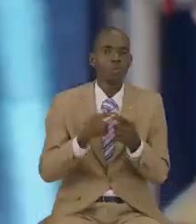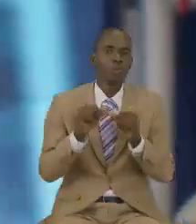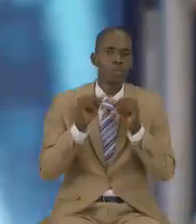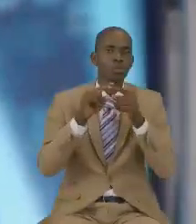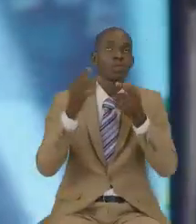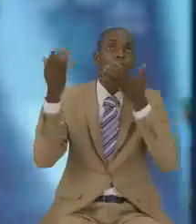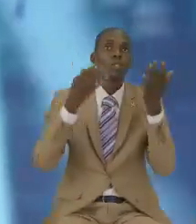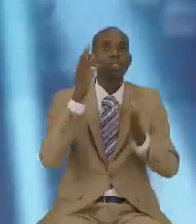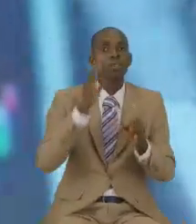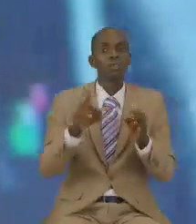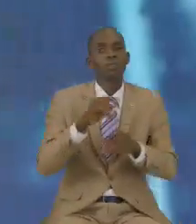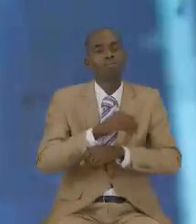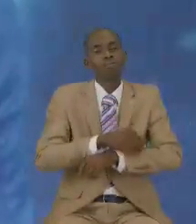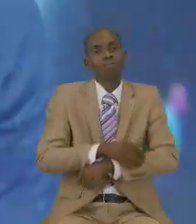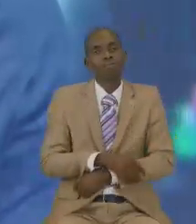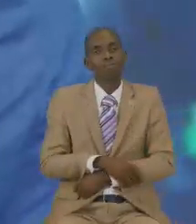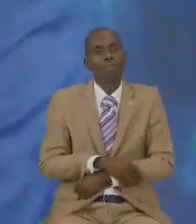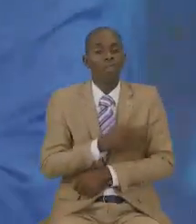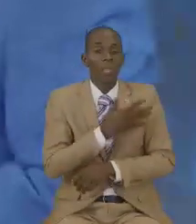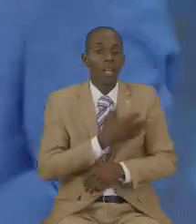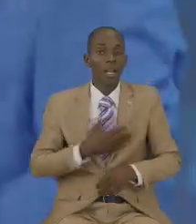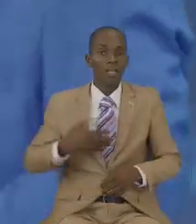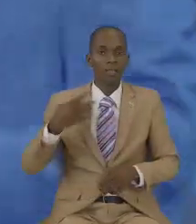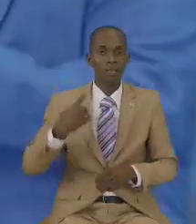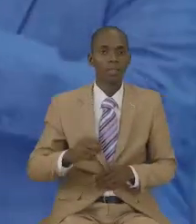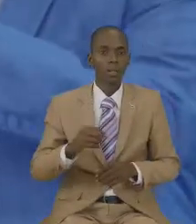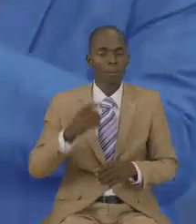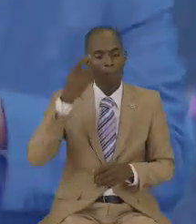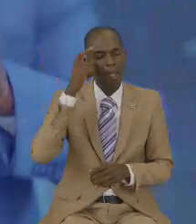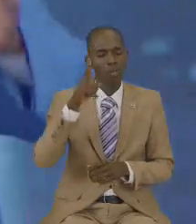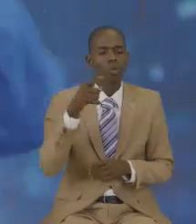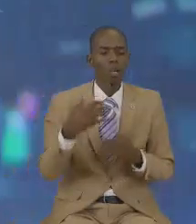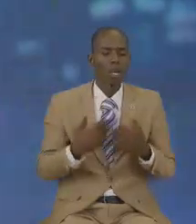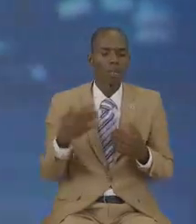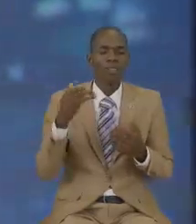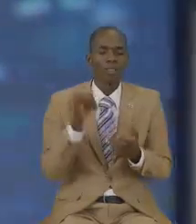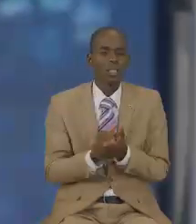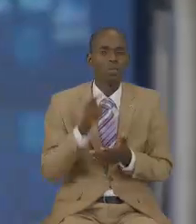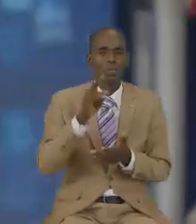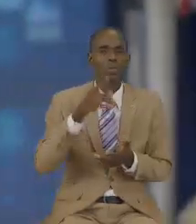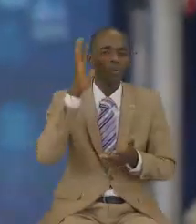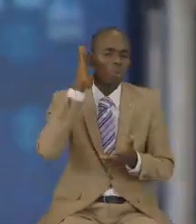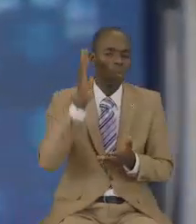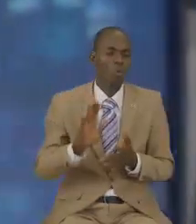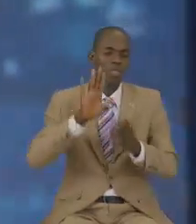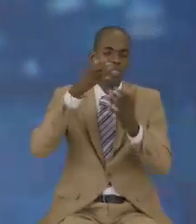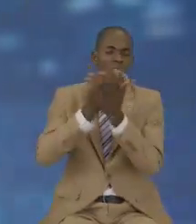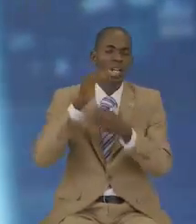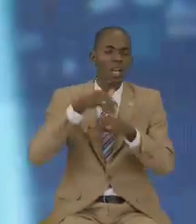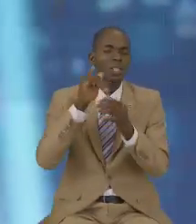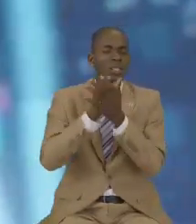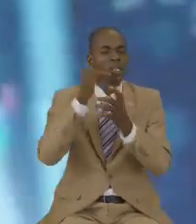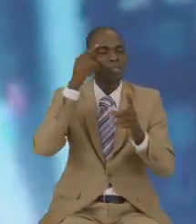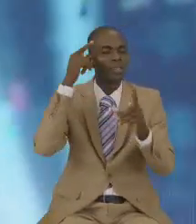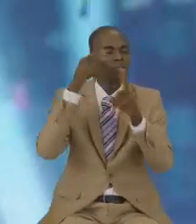goal you have and the mind that you have, that you are going to reach that goal. That's